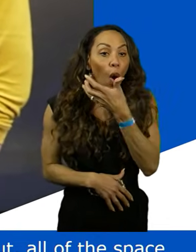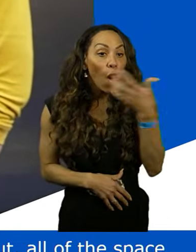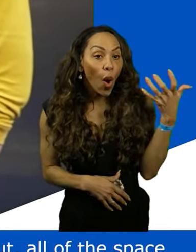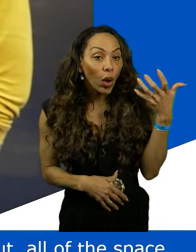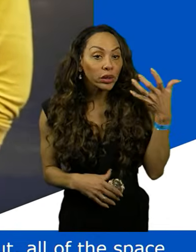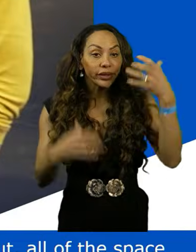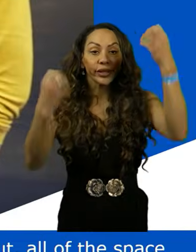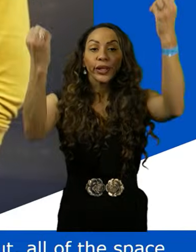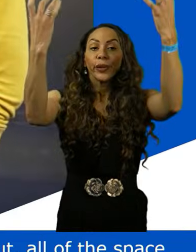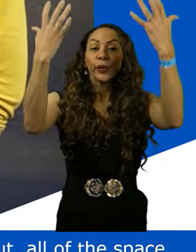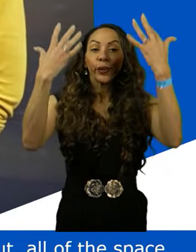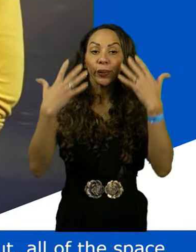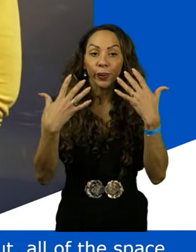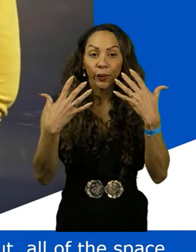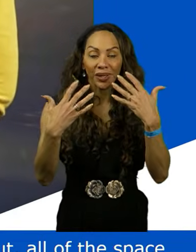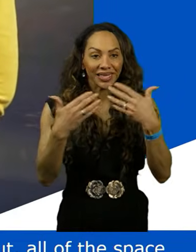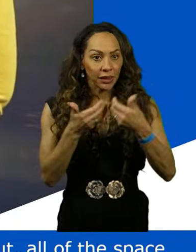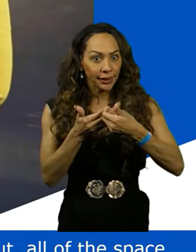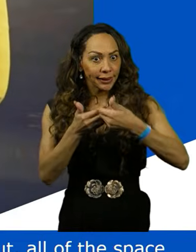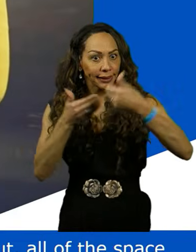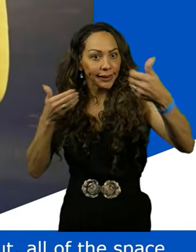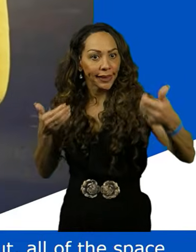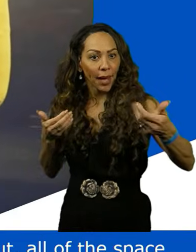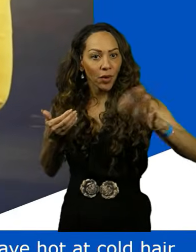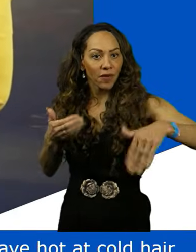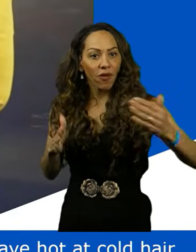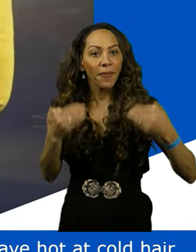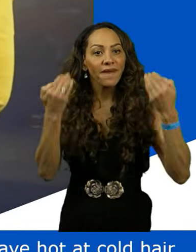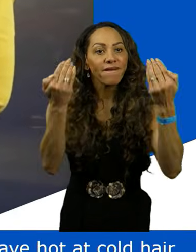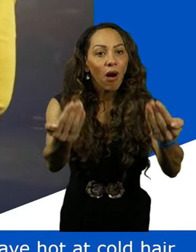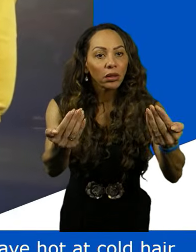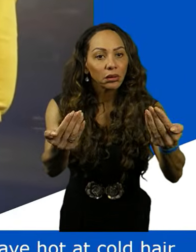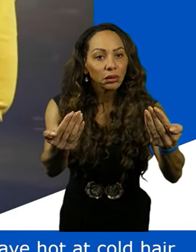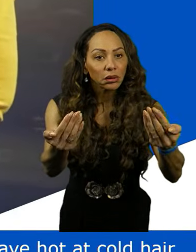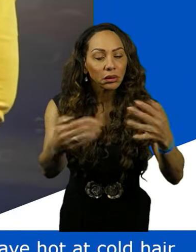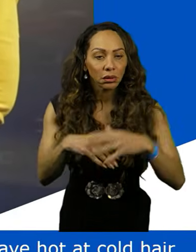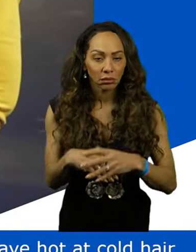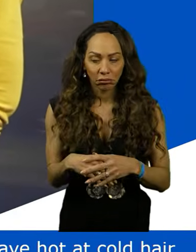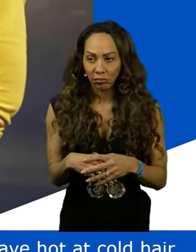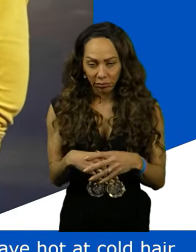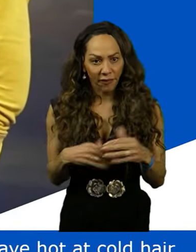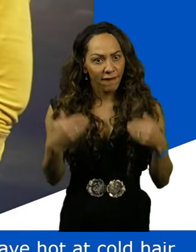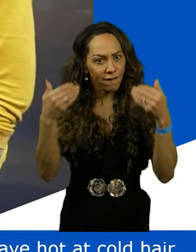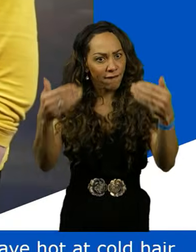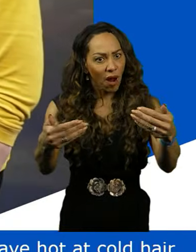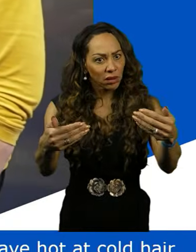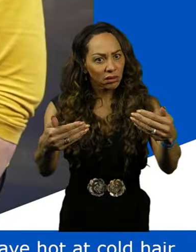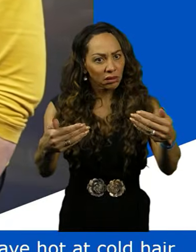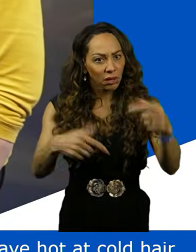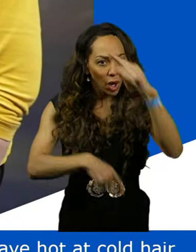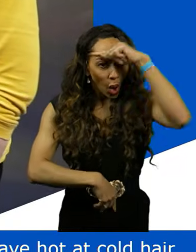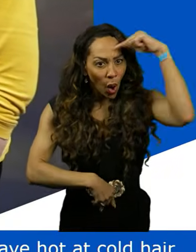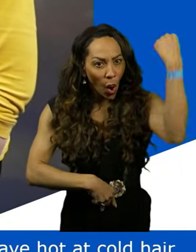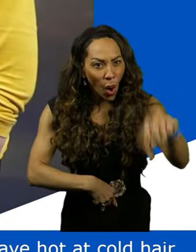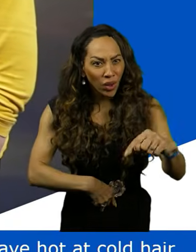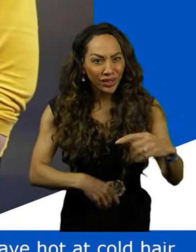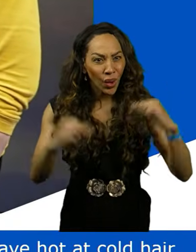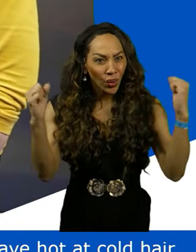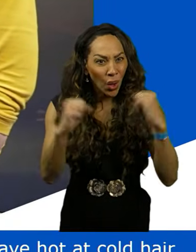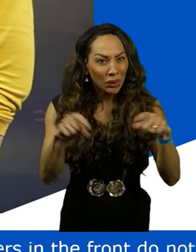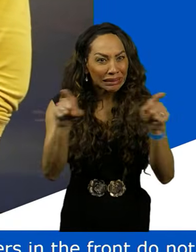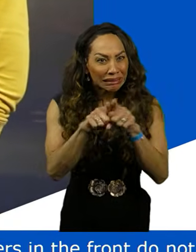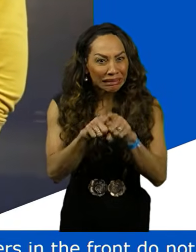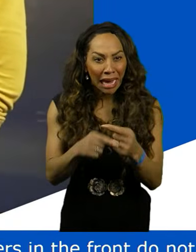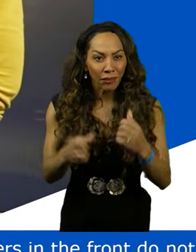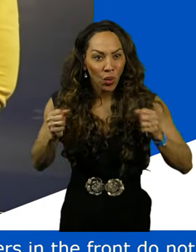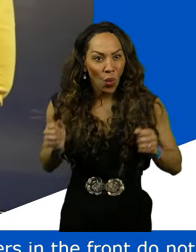independently of the front of the vehicles. So the support team or the family members sitting in the front don't have to be as hot or as cold as the wheelchair user